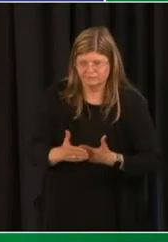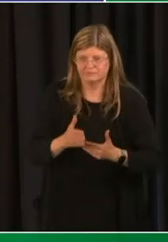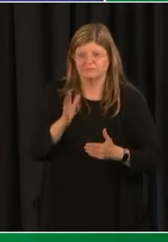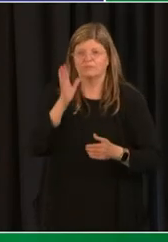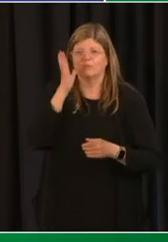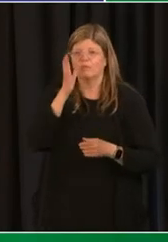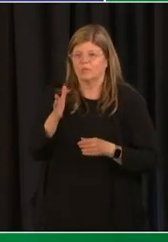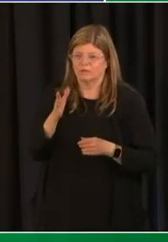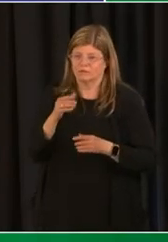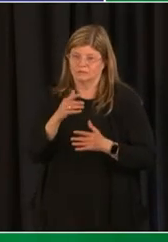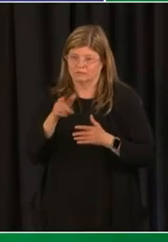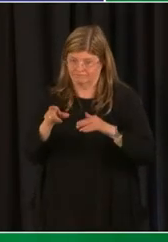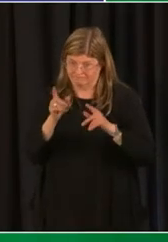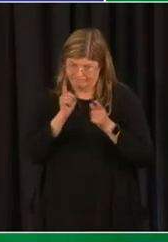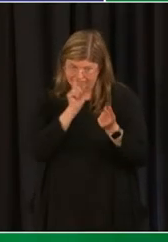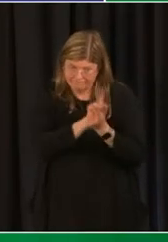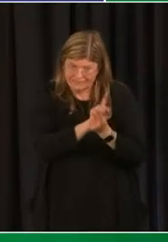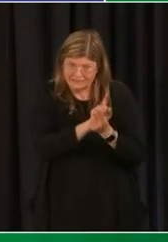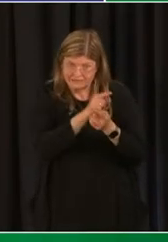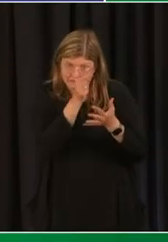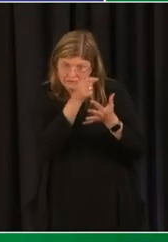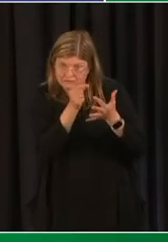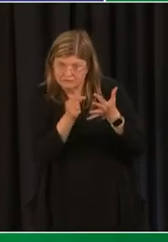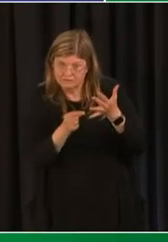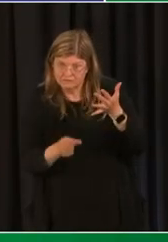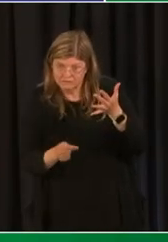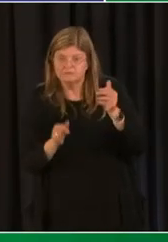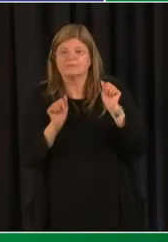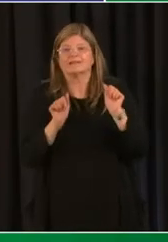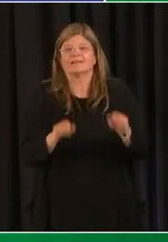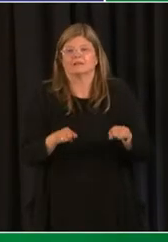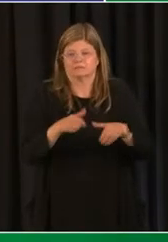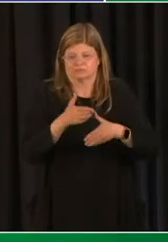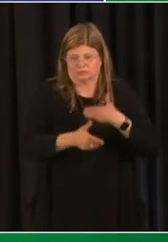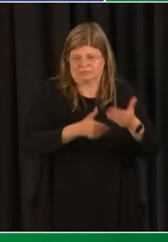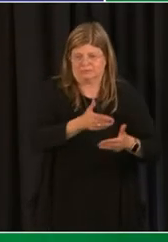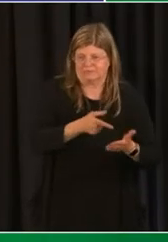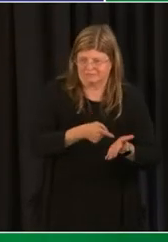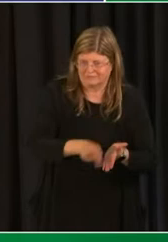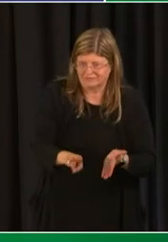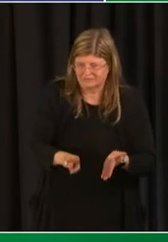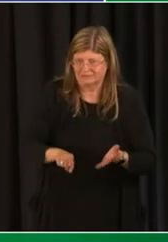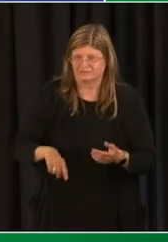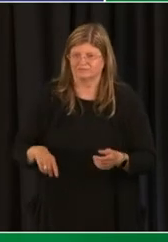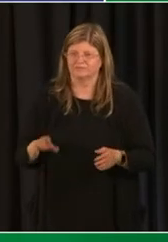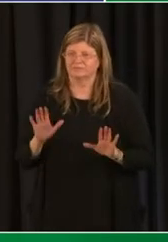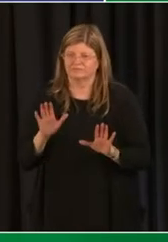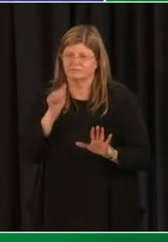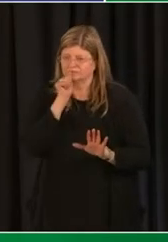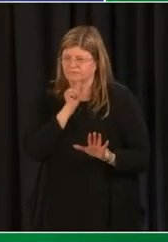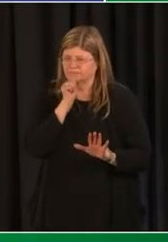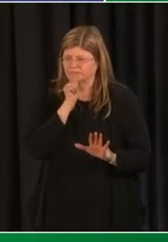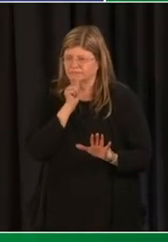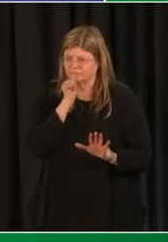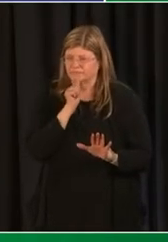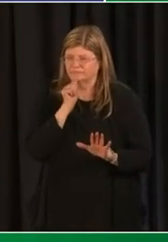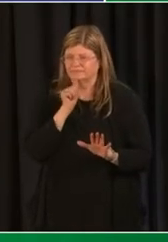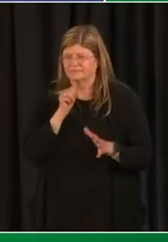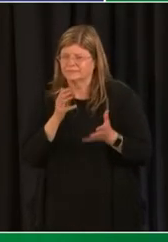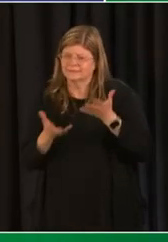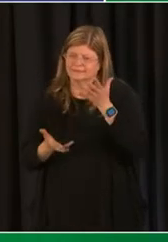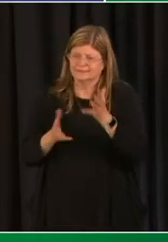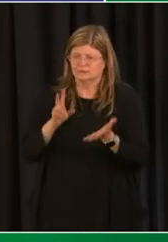to, if you meet the eligibility, we'll be able to process that payment. So I do ask, we do have